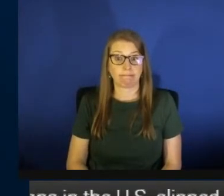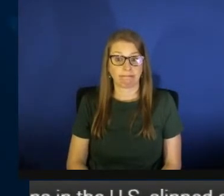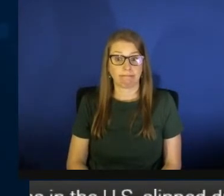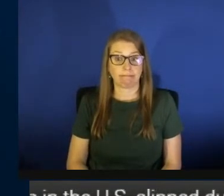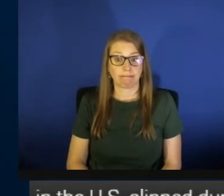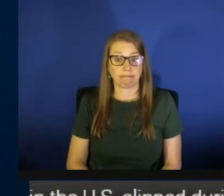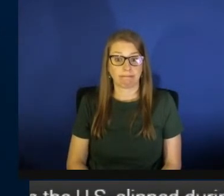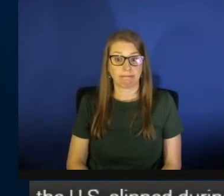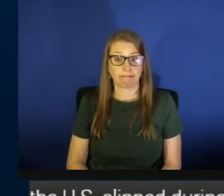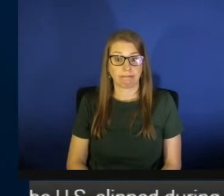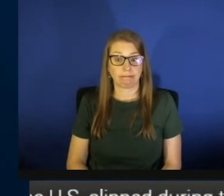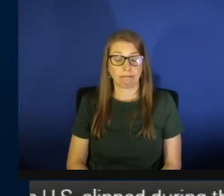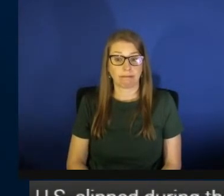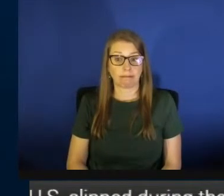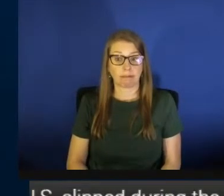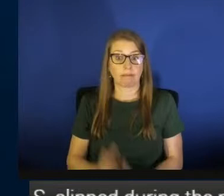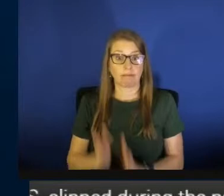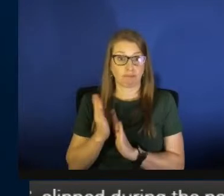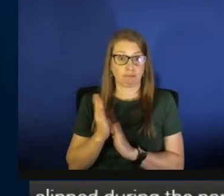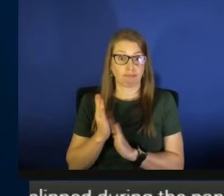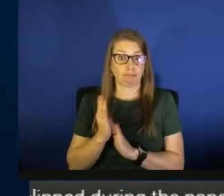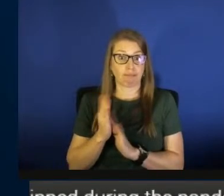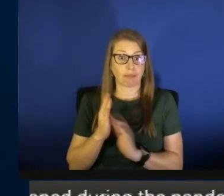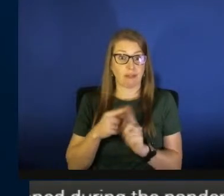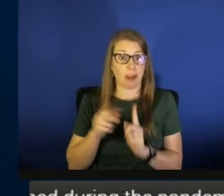Golf claps from Natalie on that one, for sure.